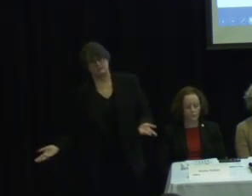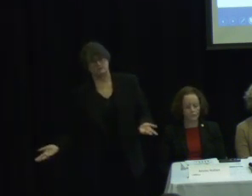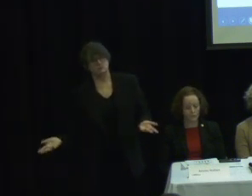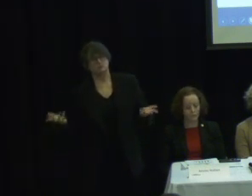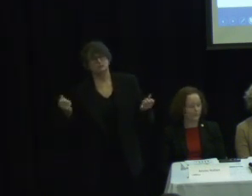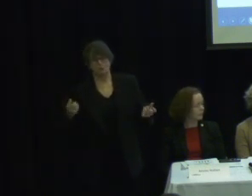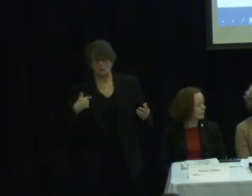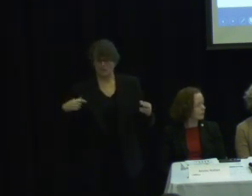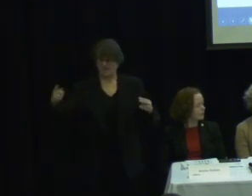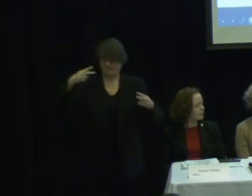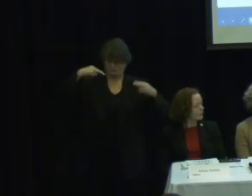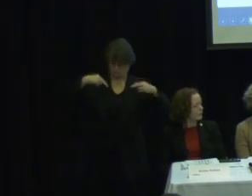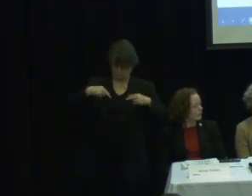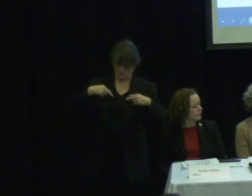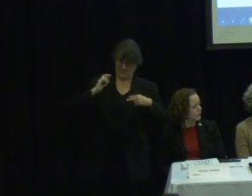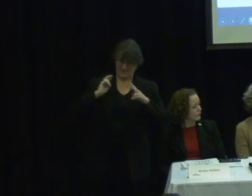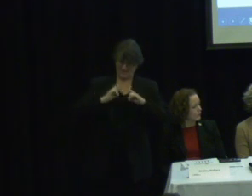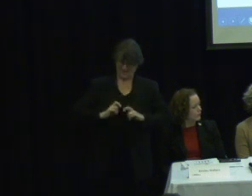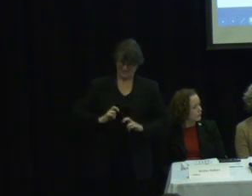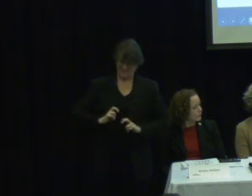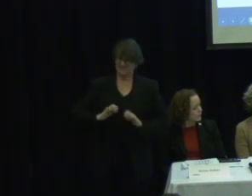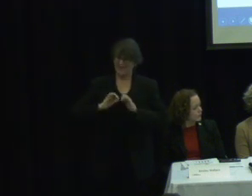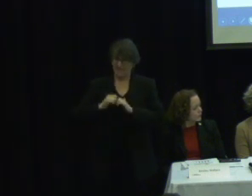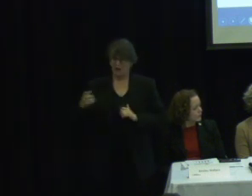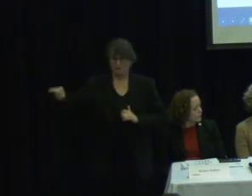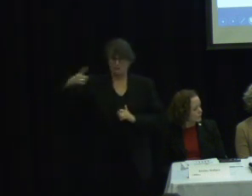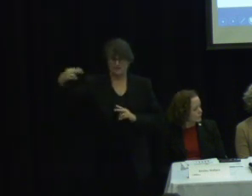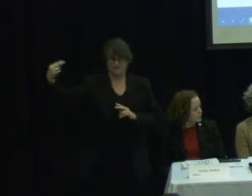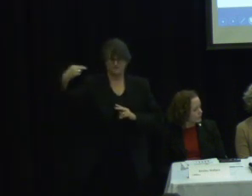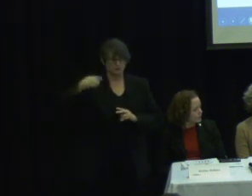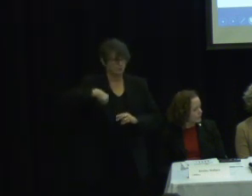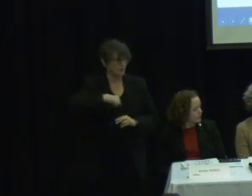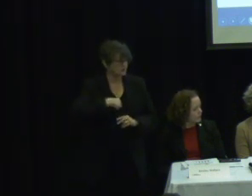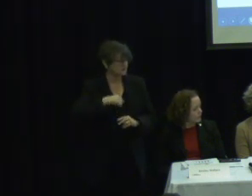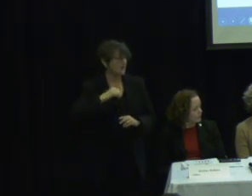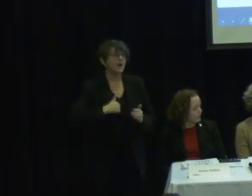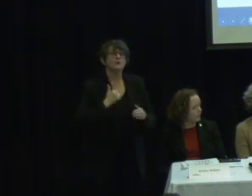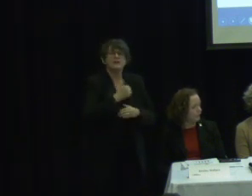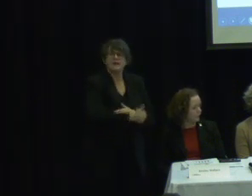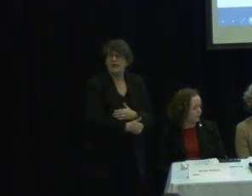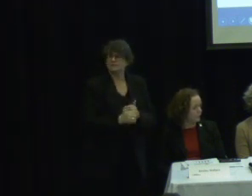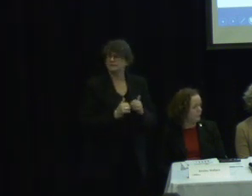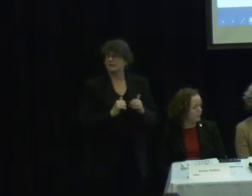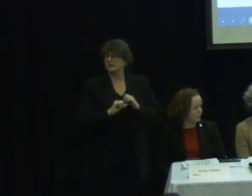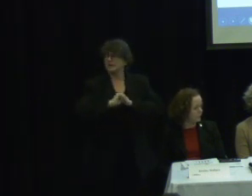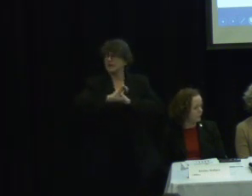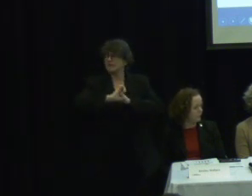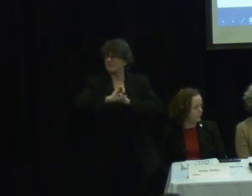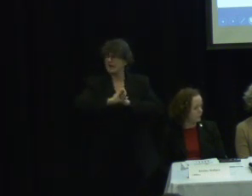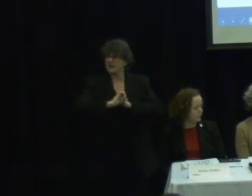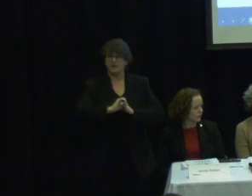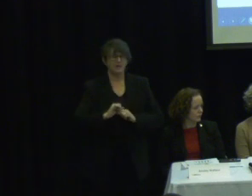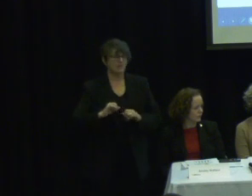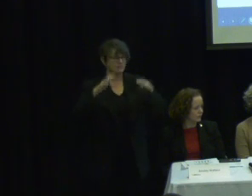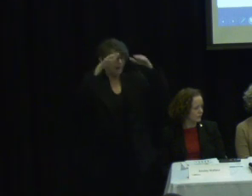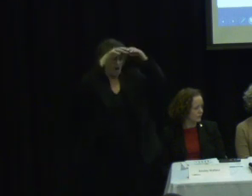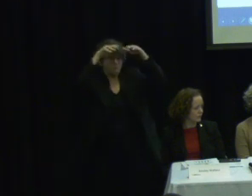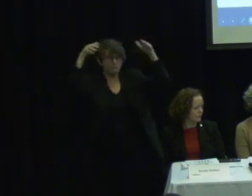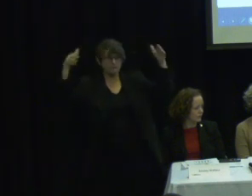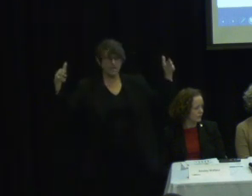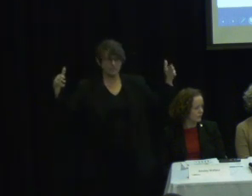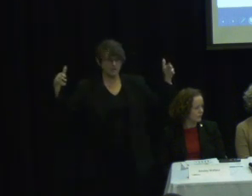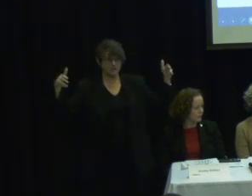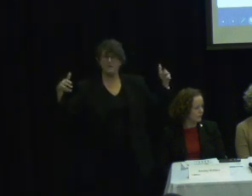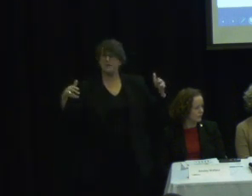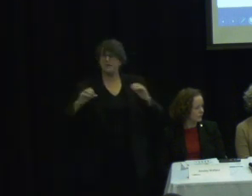those perceptions. And that's really what we're trying to address with our next coming campaign. You know, the umbrella of that campaign is often what we see on TV and